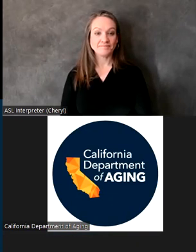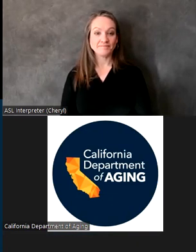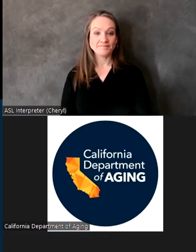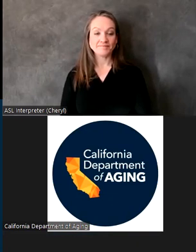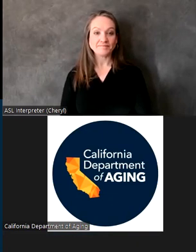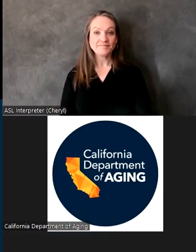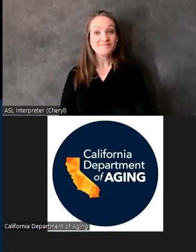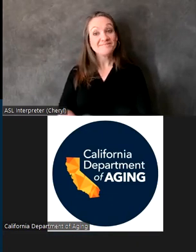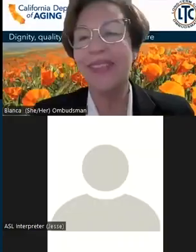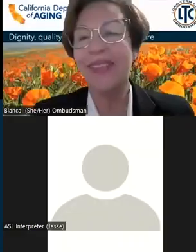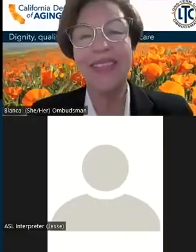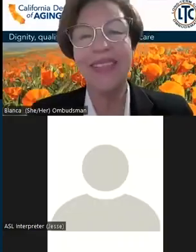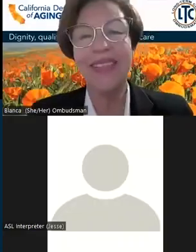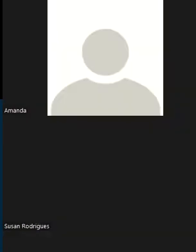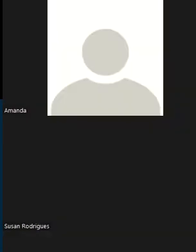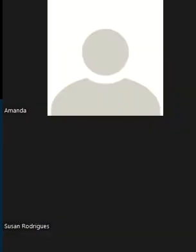Good afternoon,